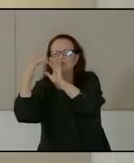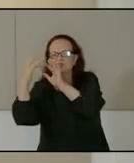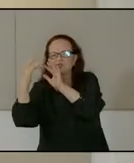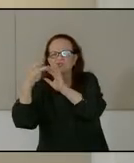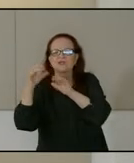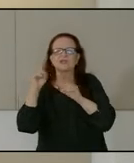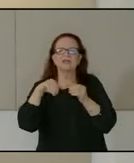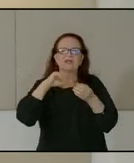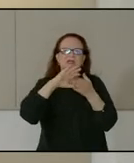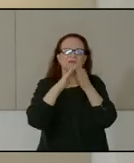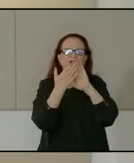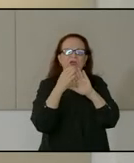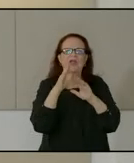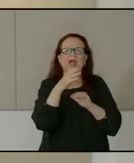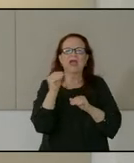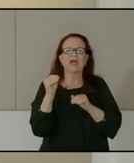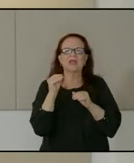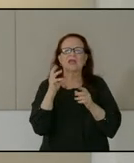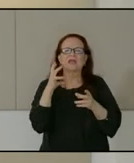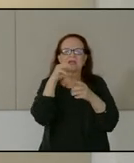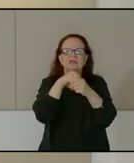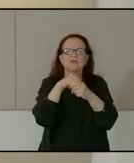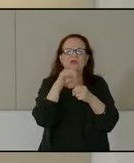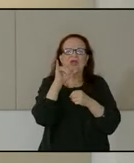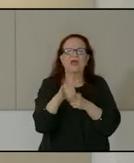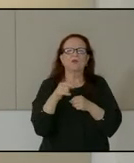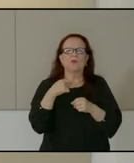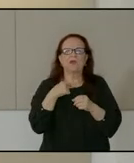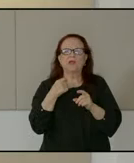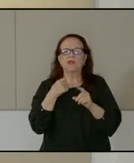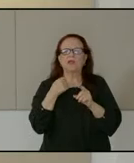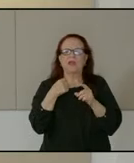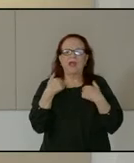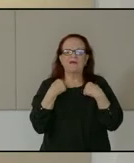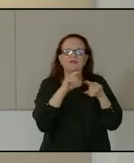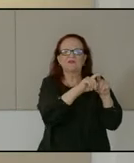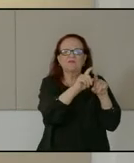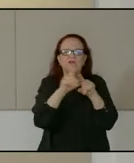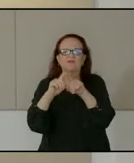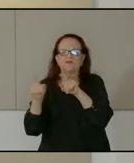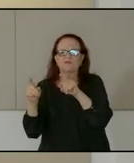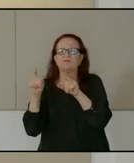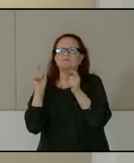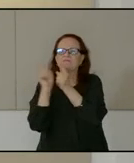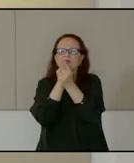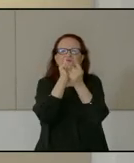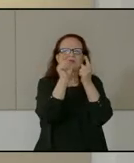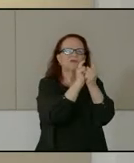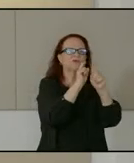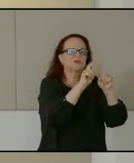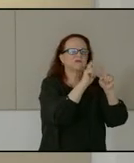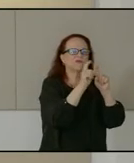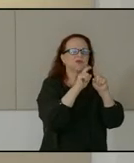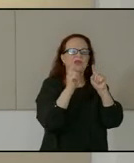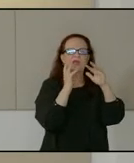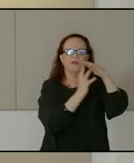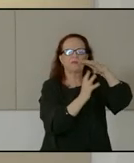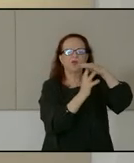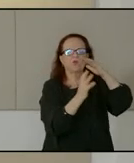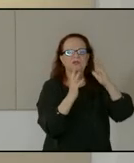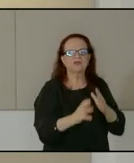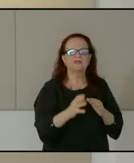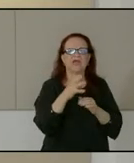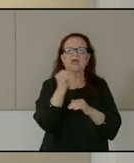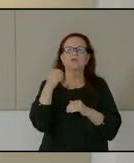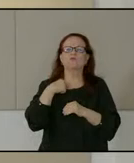those that engagement, we encounter a lot of other immigrants in the community. And it's always helpful to say, you know what, who you should talk to?